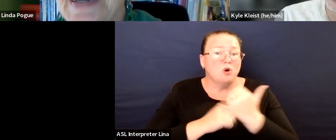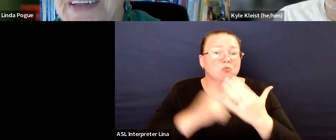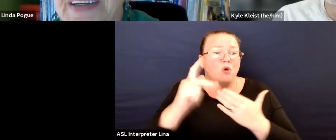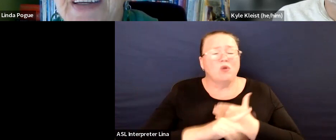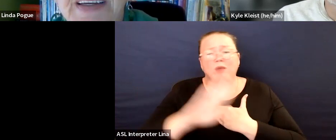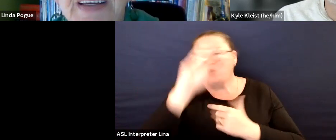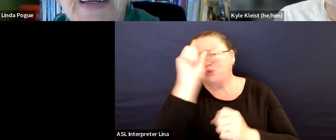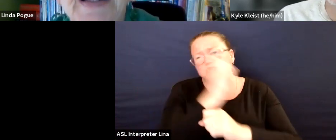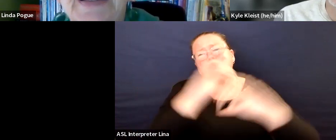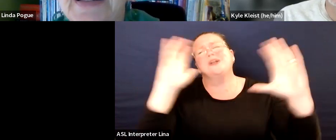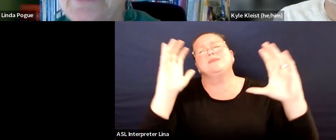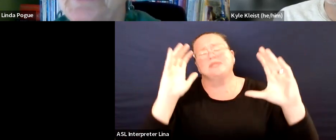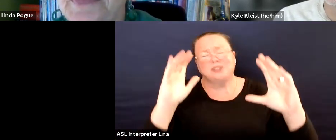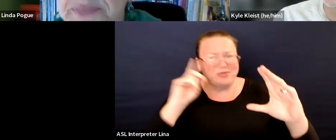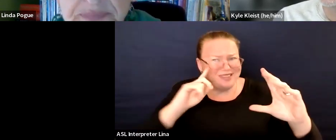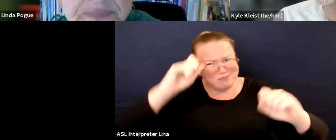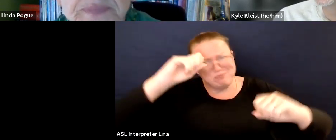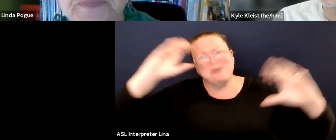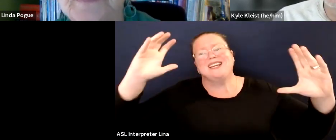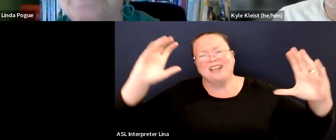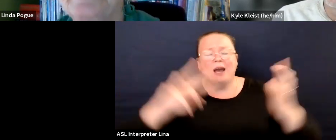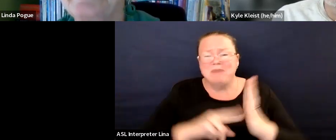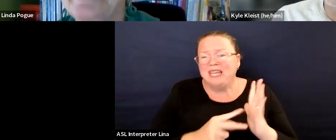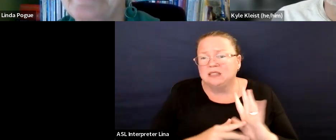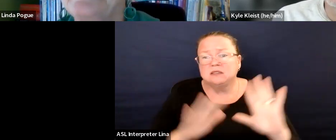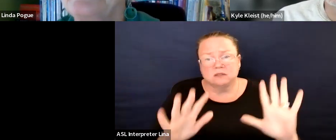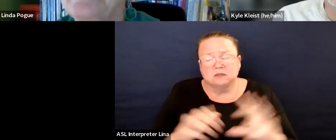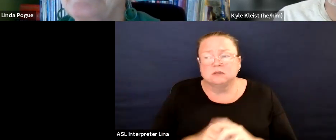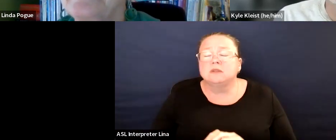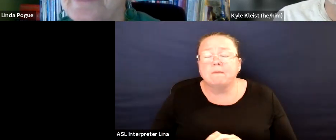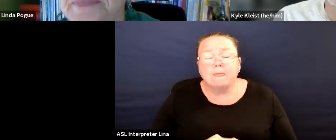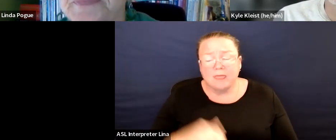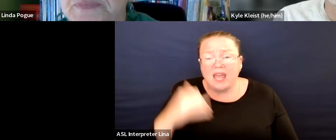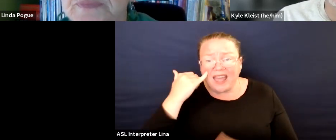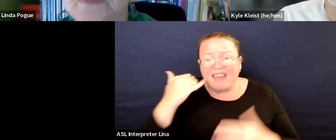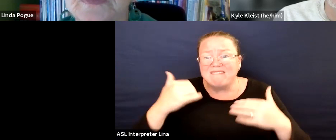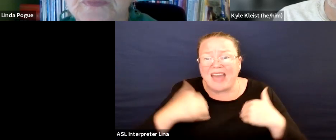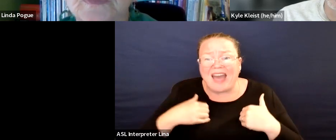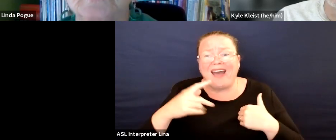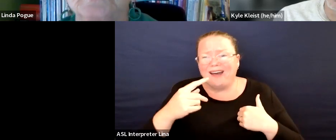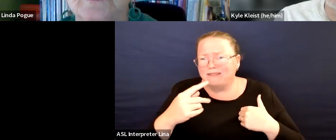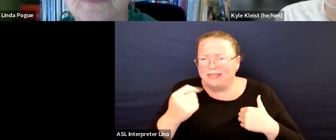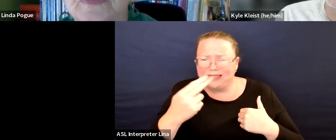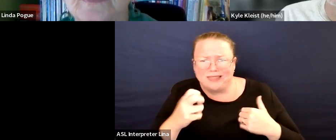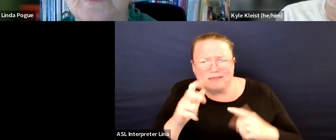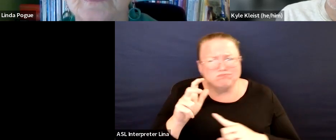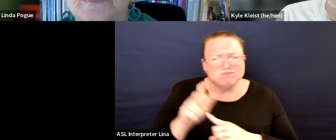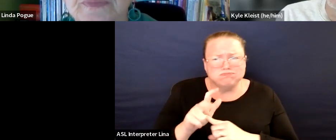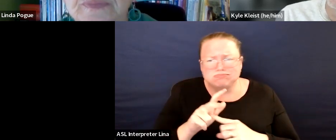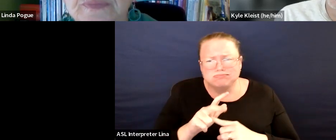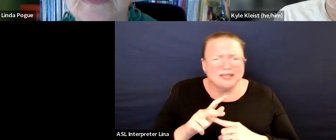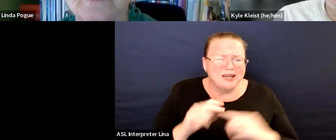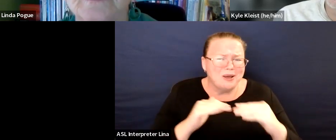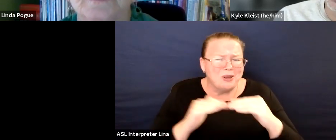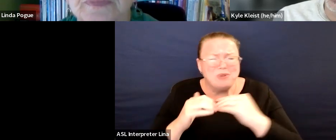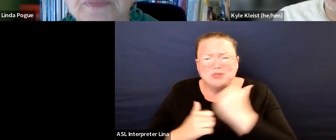dreams? So think big. If you were, I mean, folks, if you were to have the peer support program of your